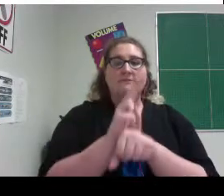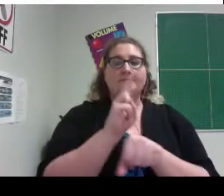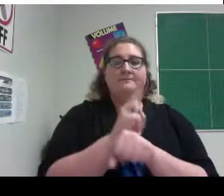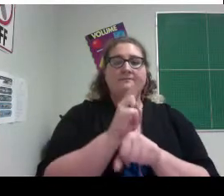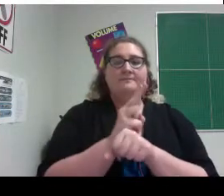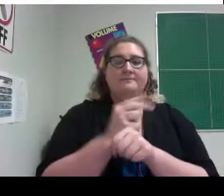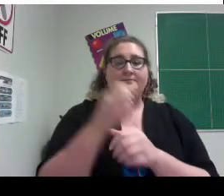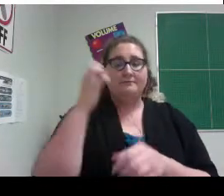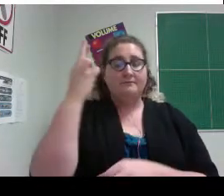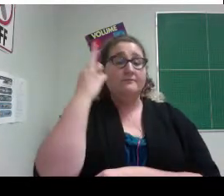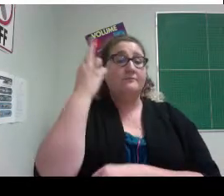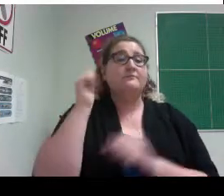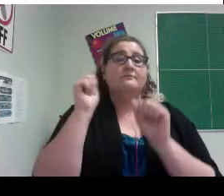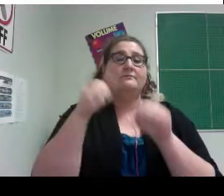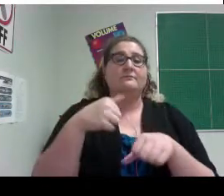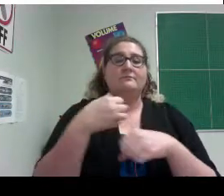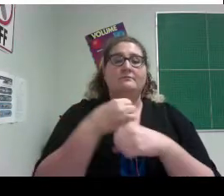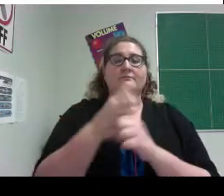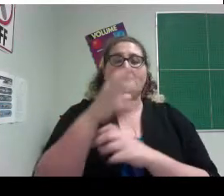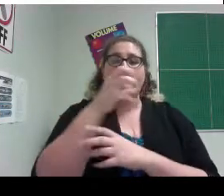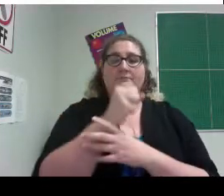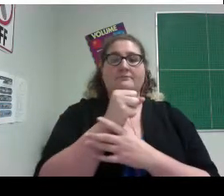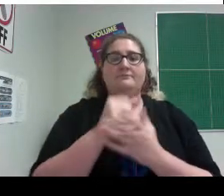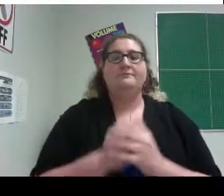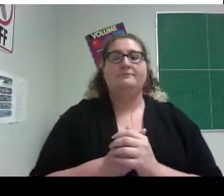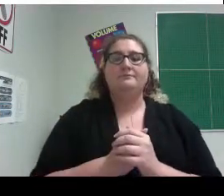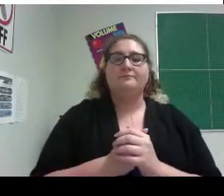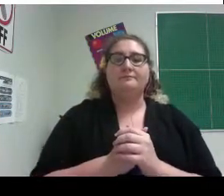Objectives: to use inductive reasoning to make conjectures.